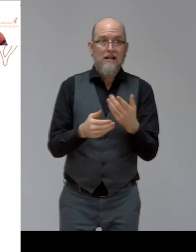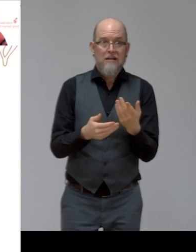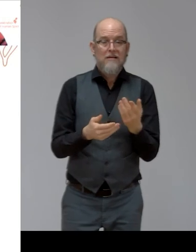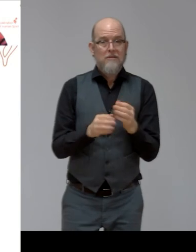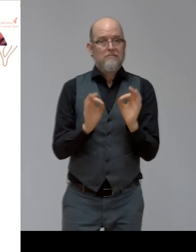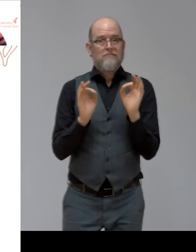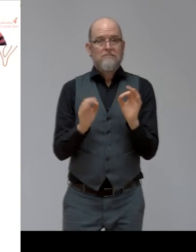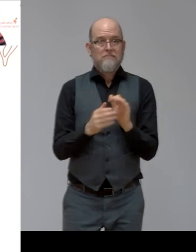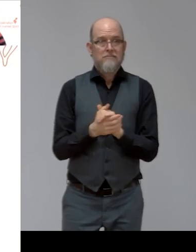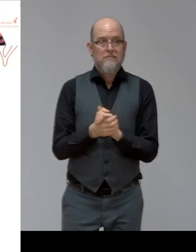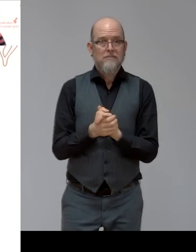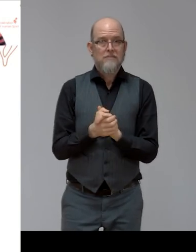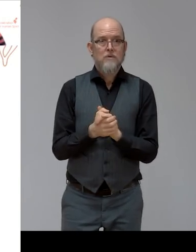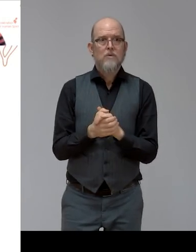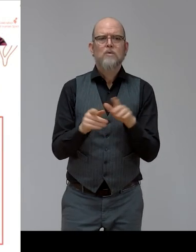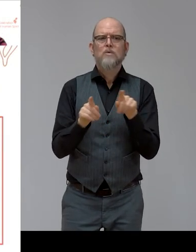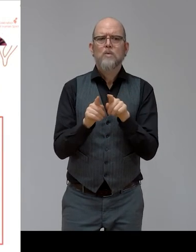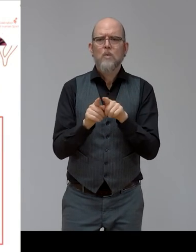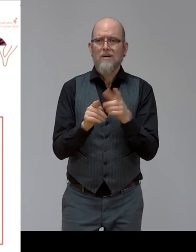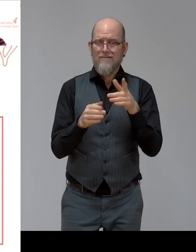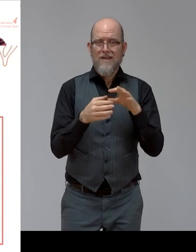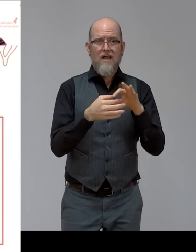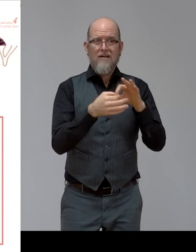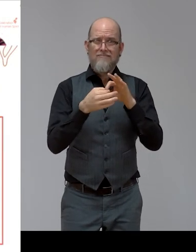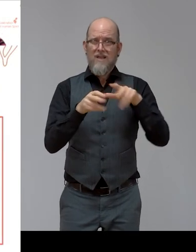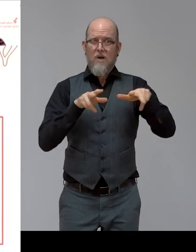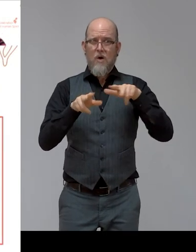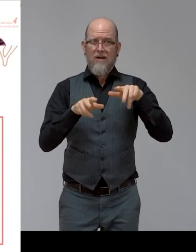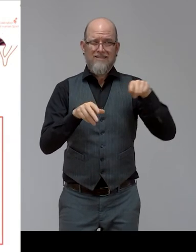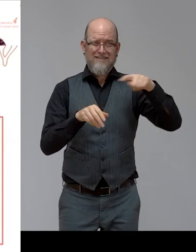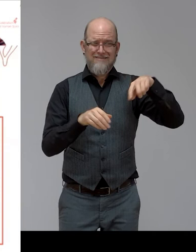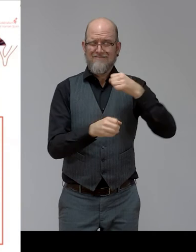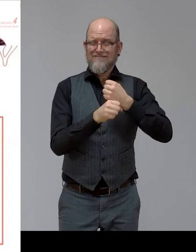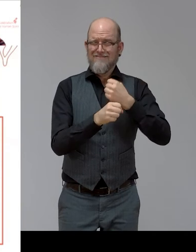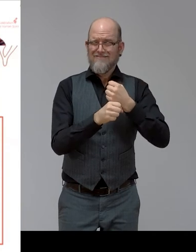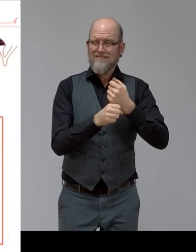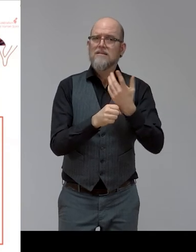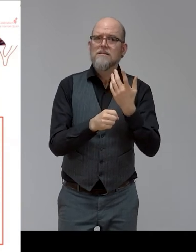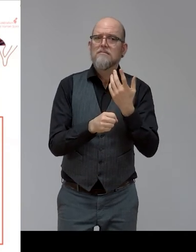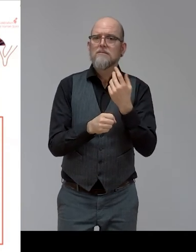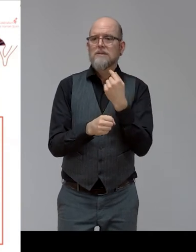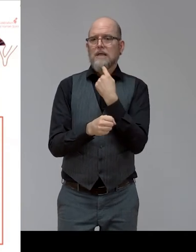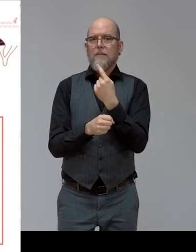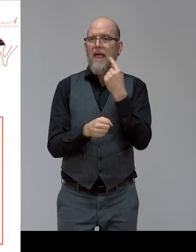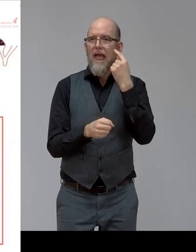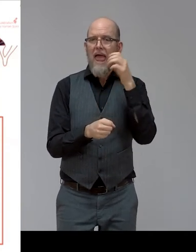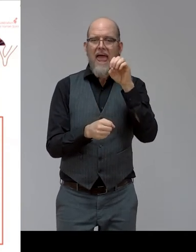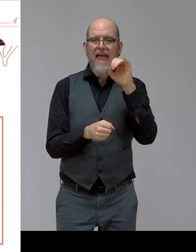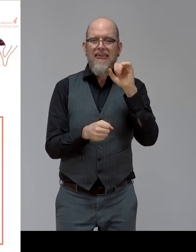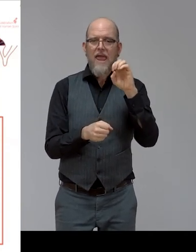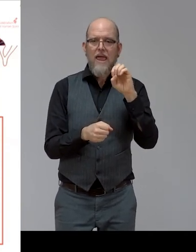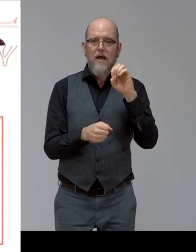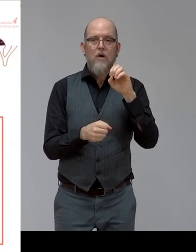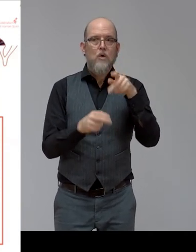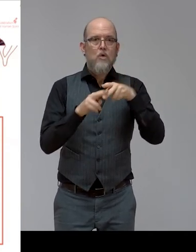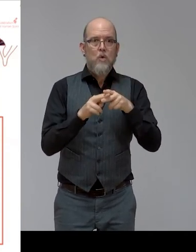where already there are organizations working in this space. The replication of iTool in Chile is particularly important to us, as we have an opportunity